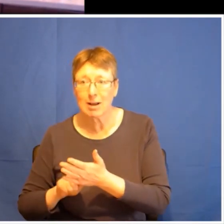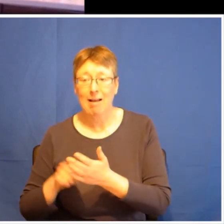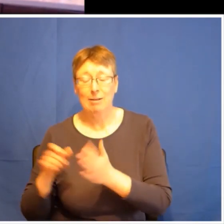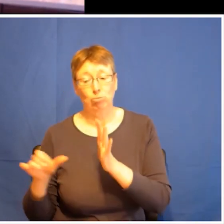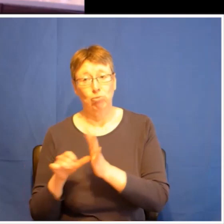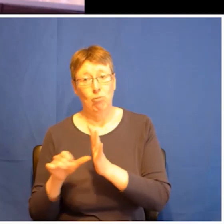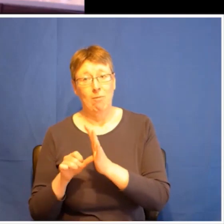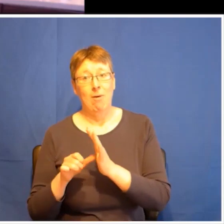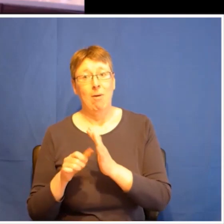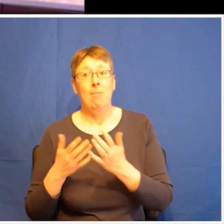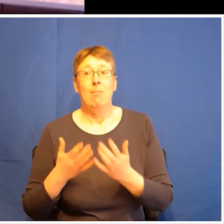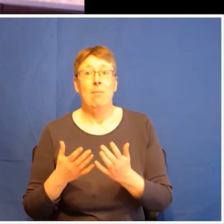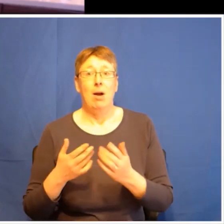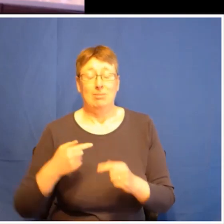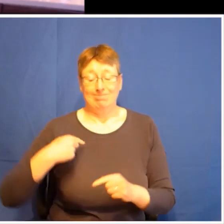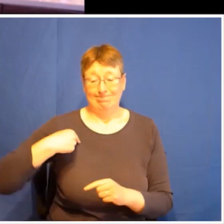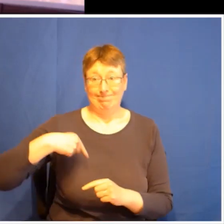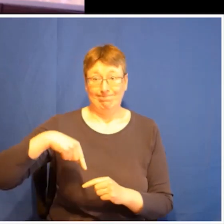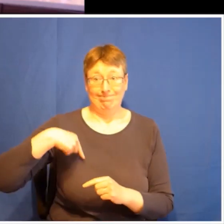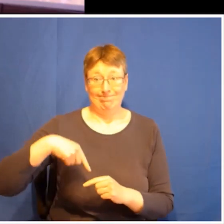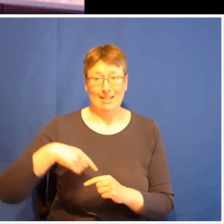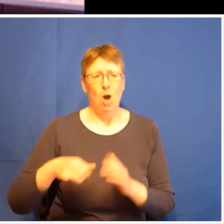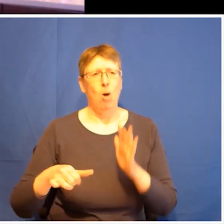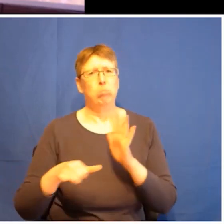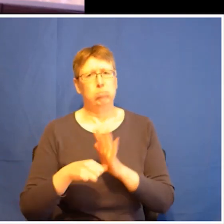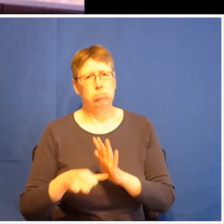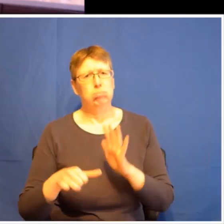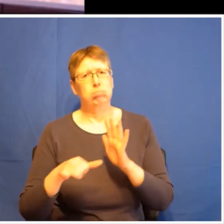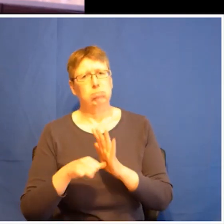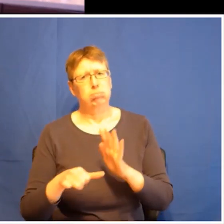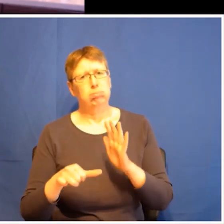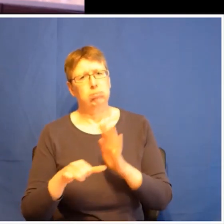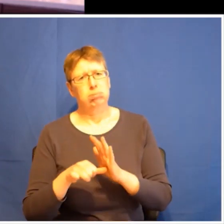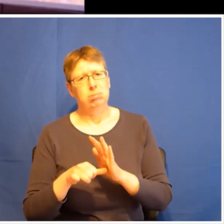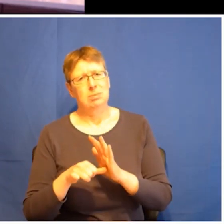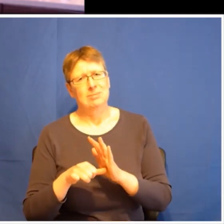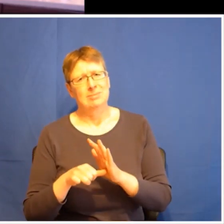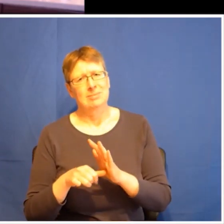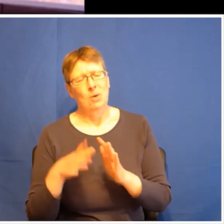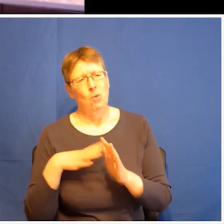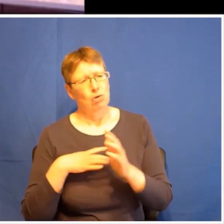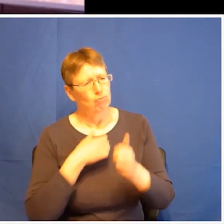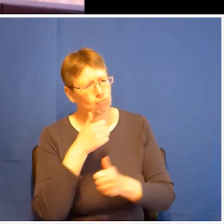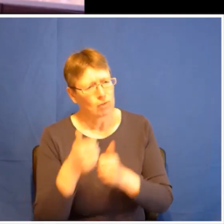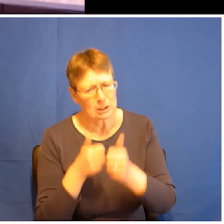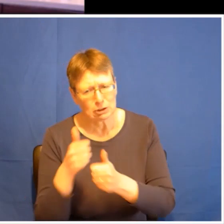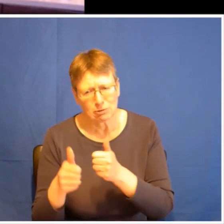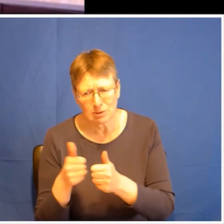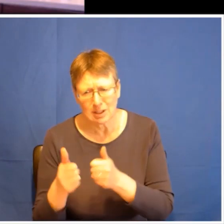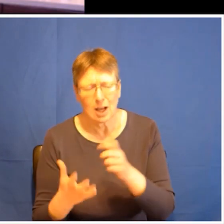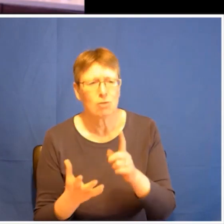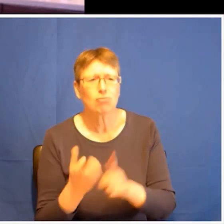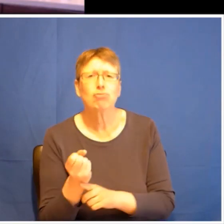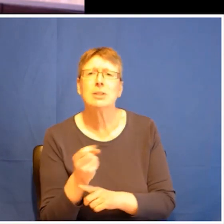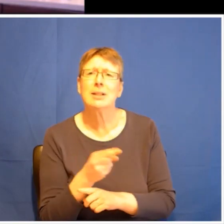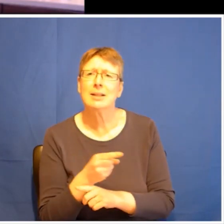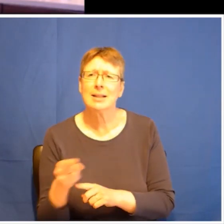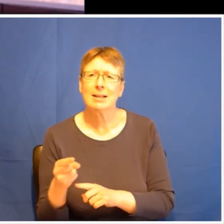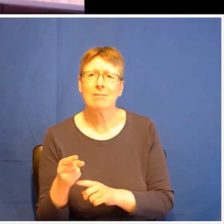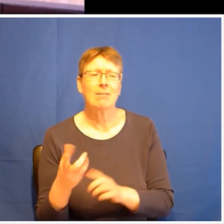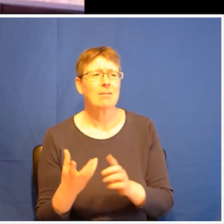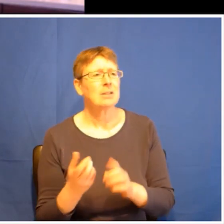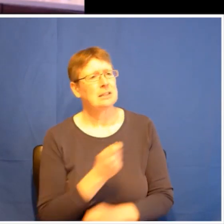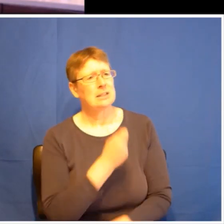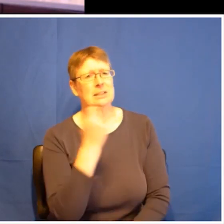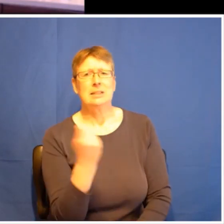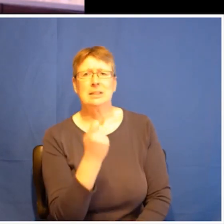one, even in normal times. But by any standards, this year has been really difficult. So I want to congratulate you on reaching this point and